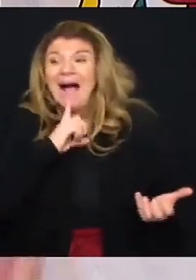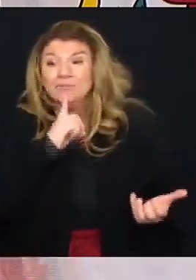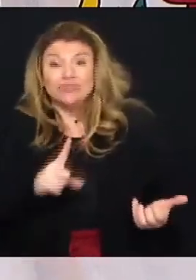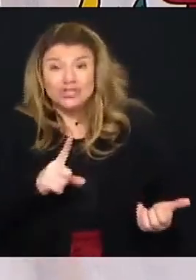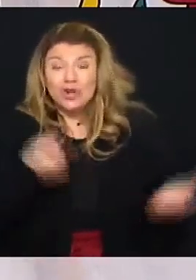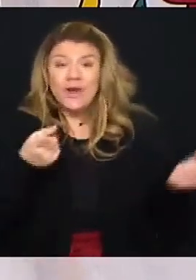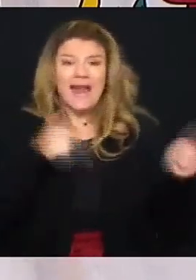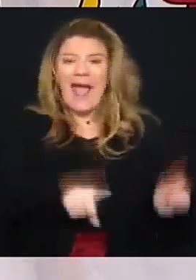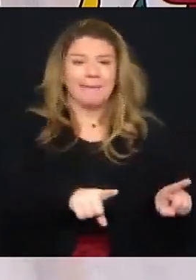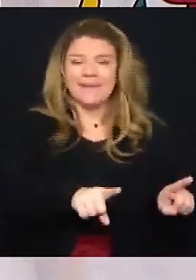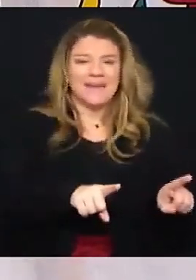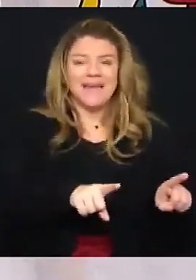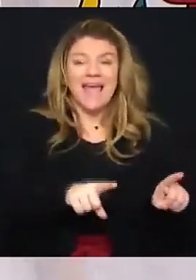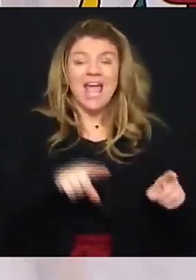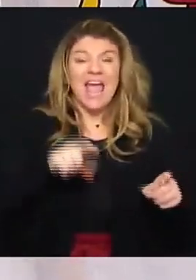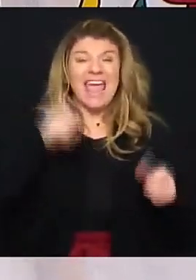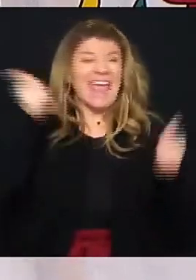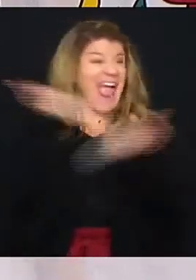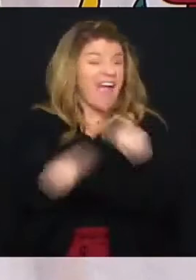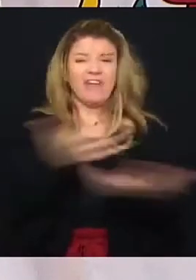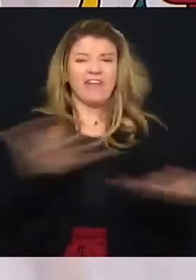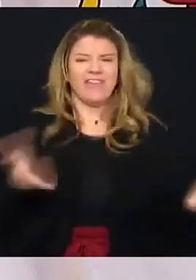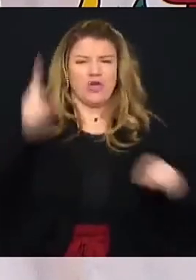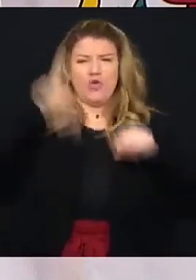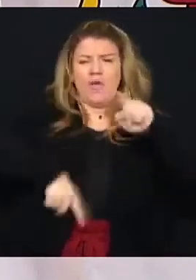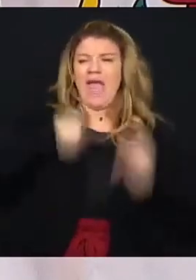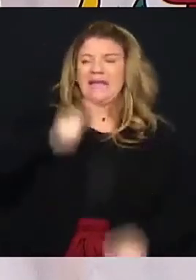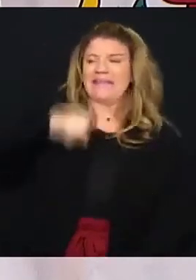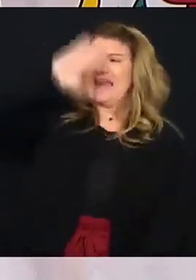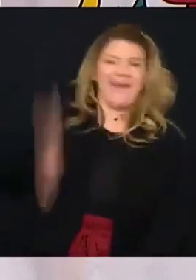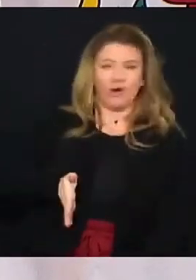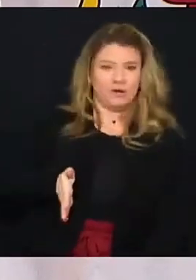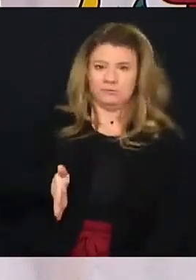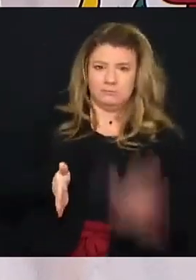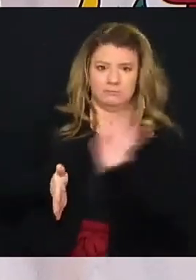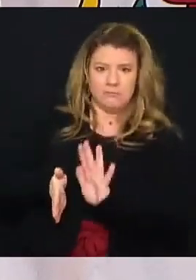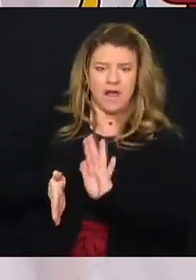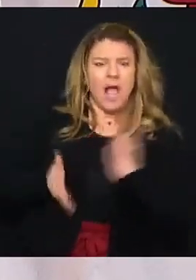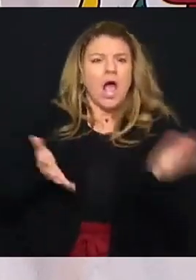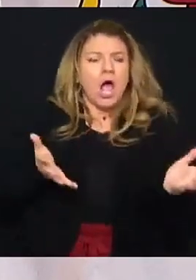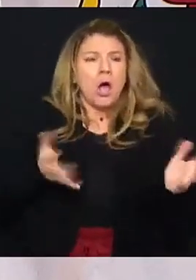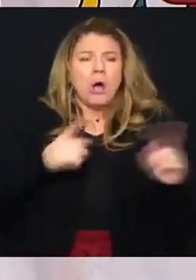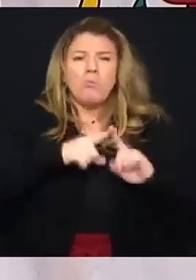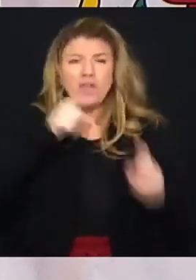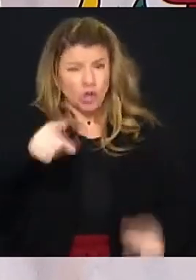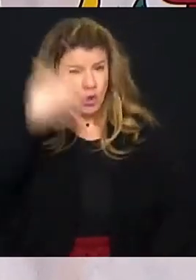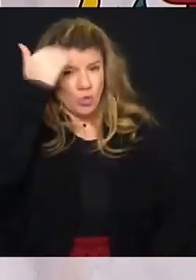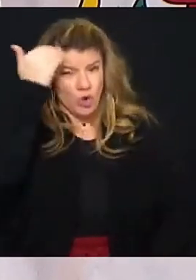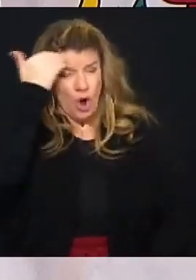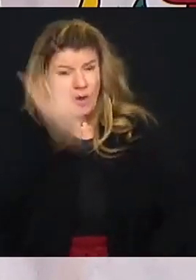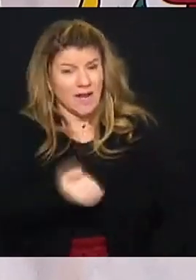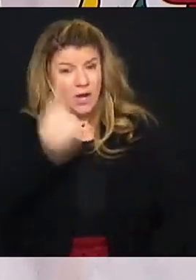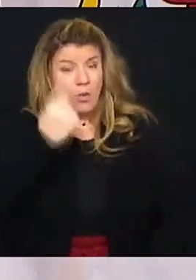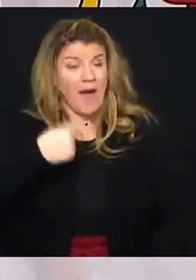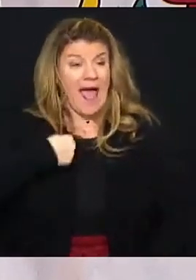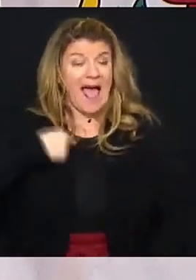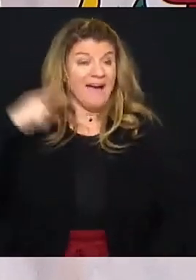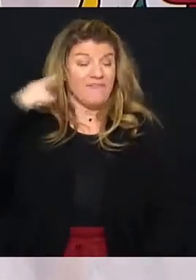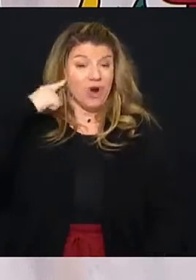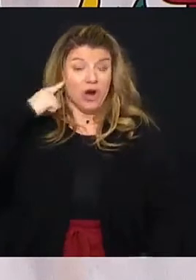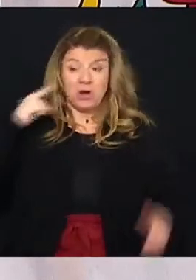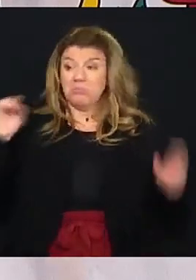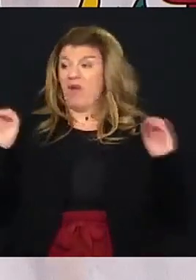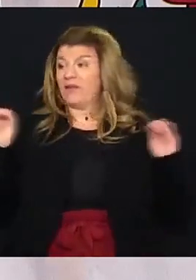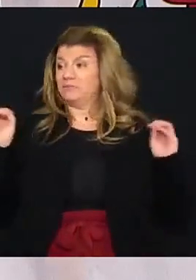can't say never on anything here. But who do you know? I've never heard of that happening.